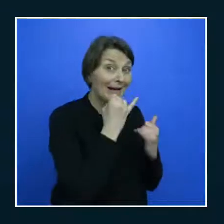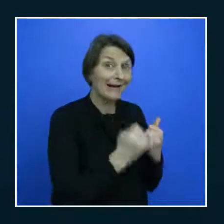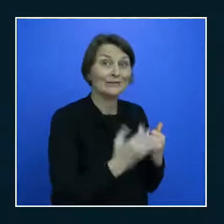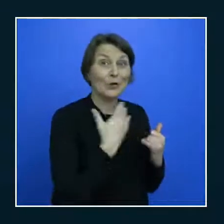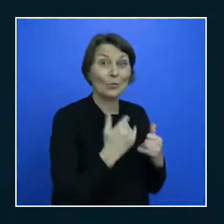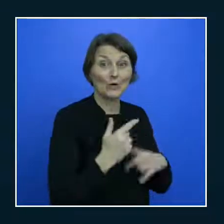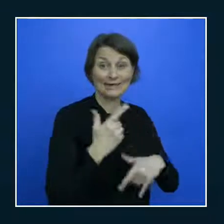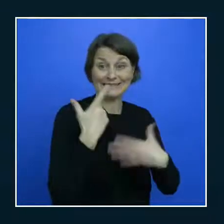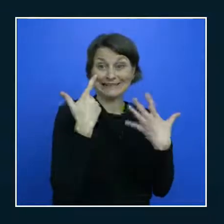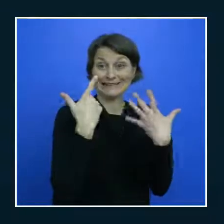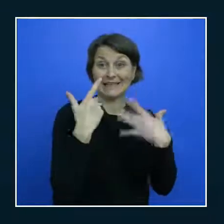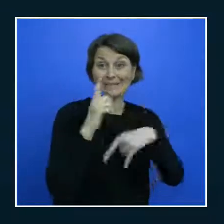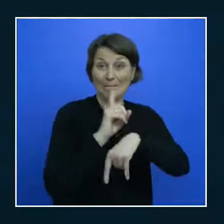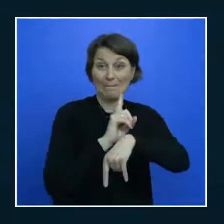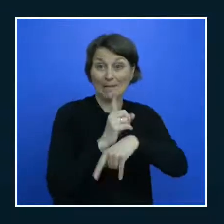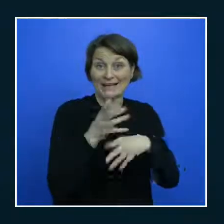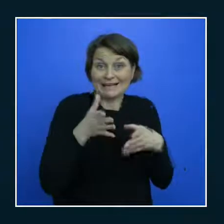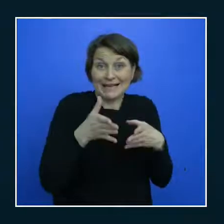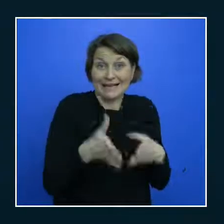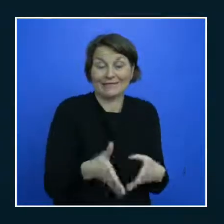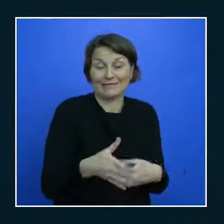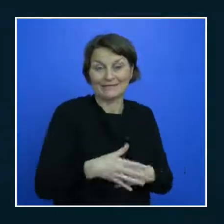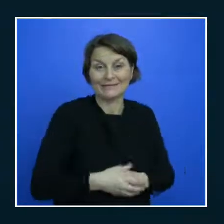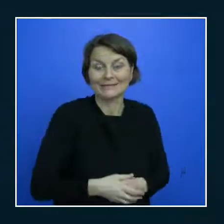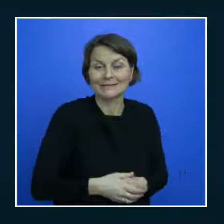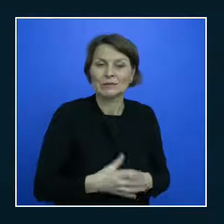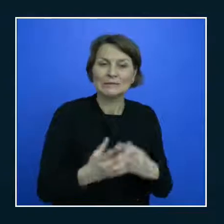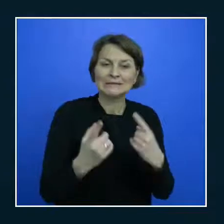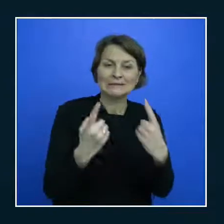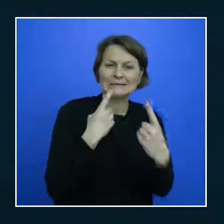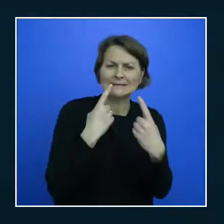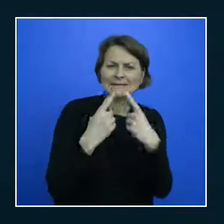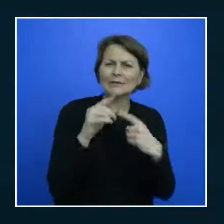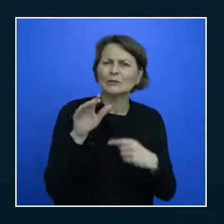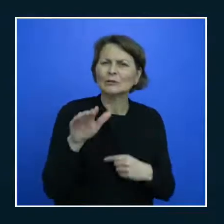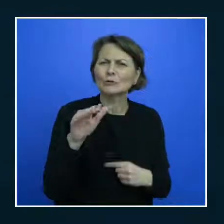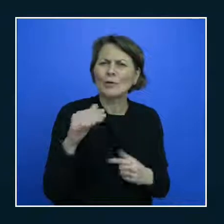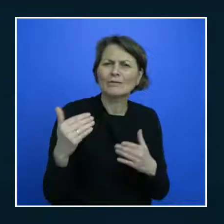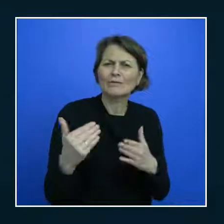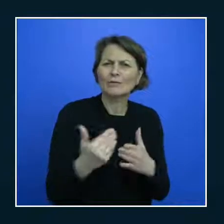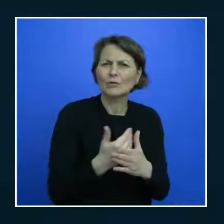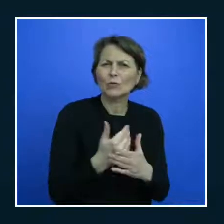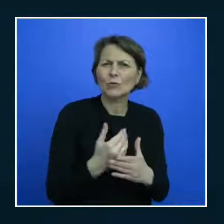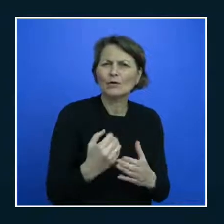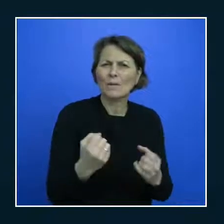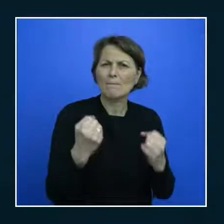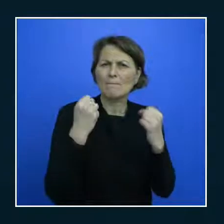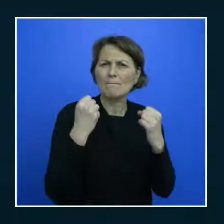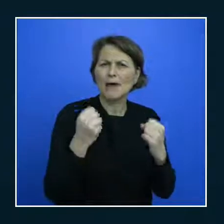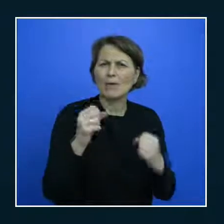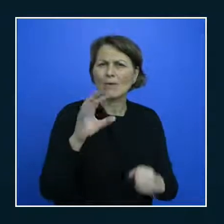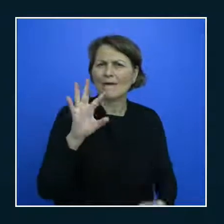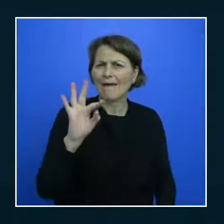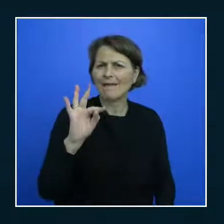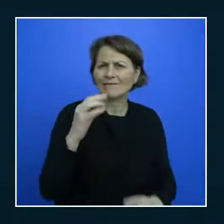minutes was I don't know if it is new, the PowerFX